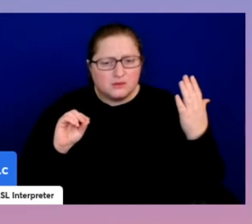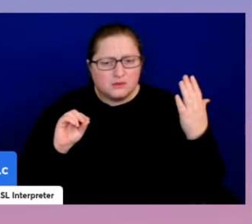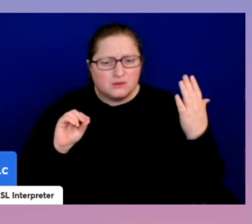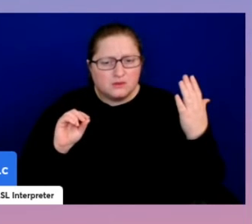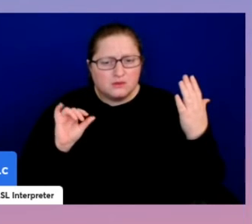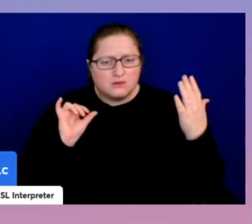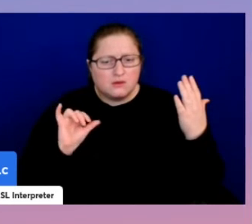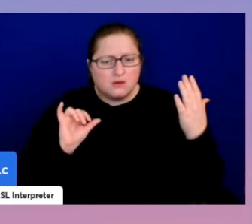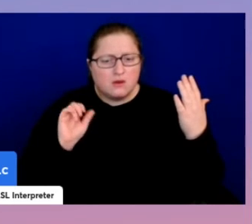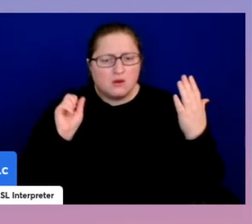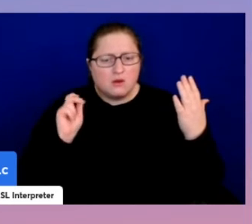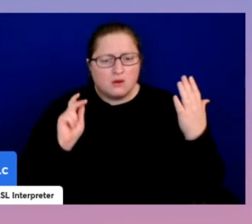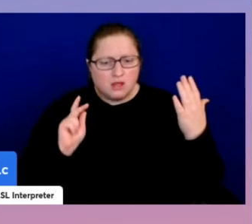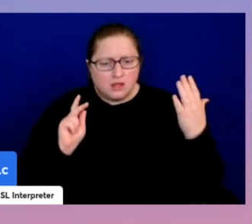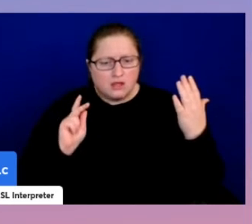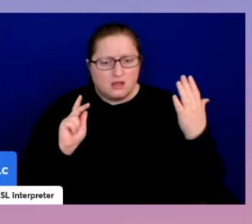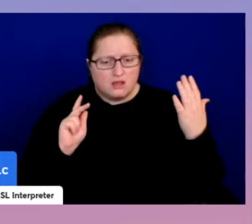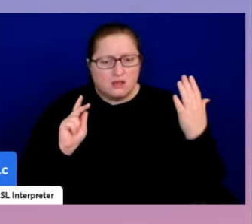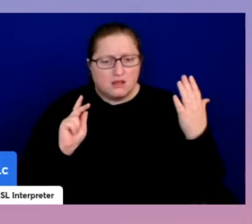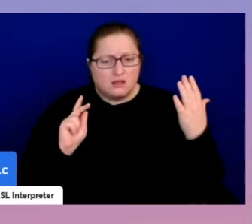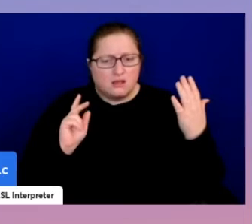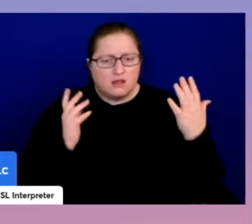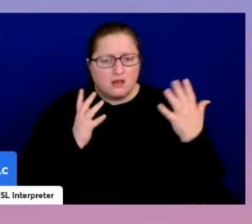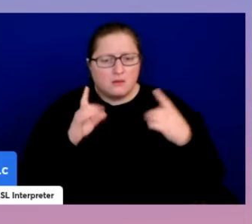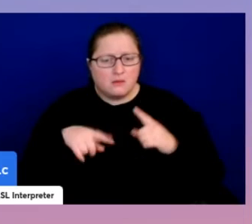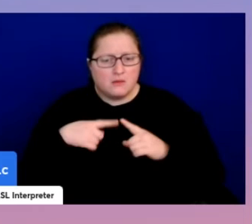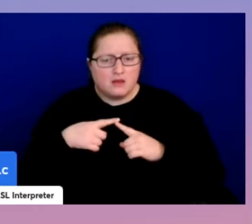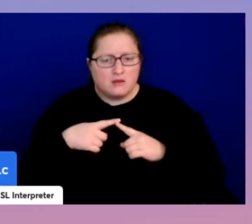Okay, all Vault token.